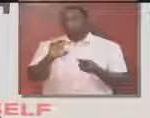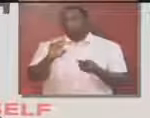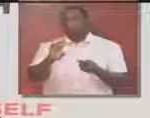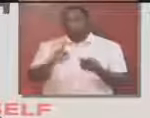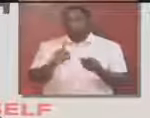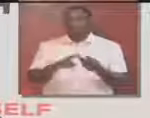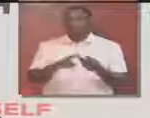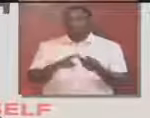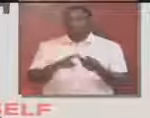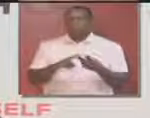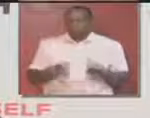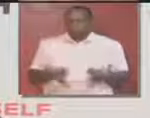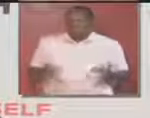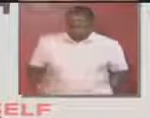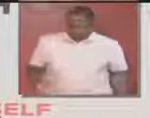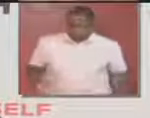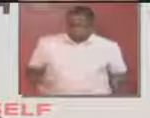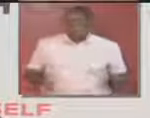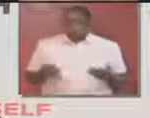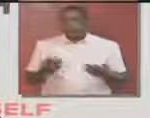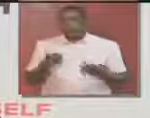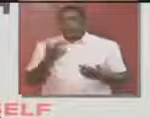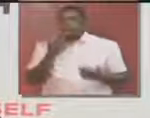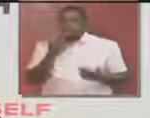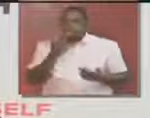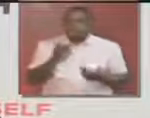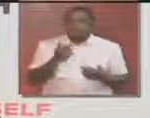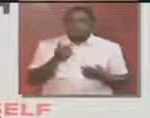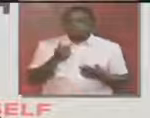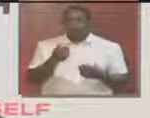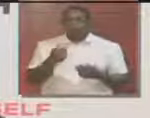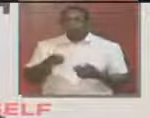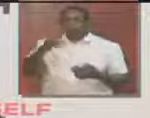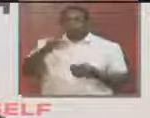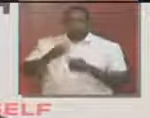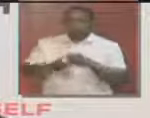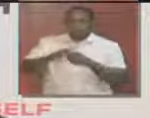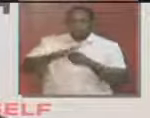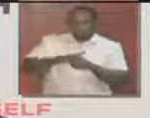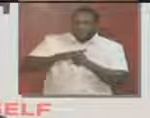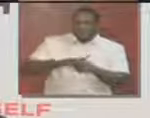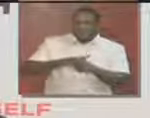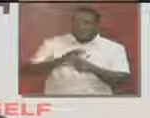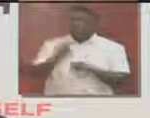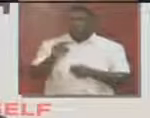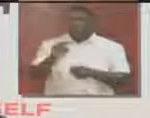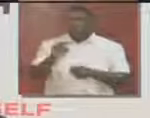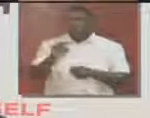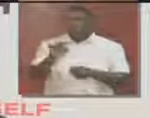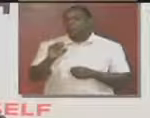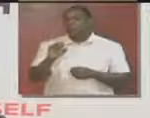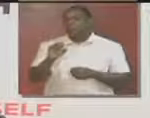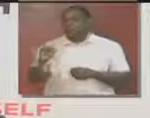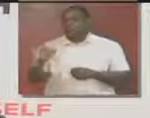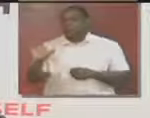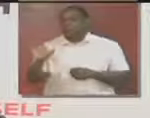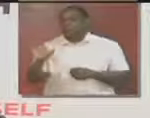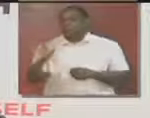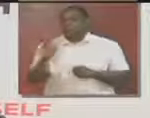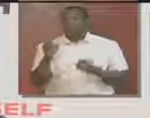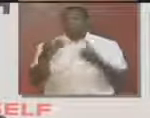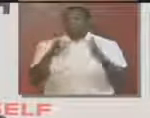diabetes, which are quite prevalent in our society, heart disease, and MIS-C, which is multi-system